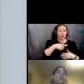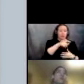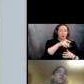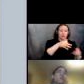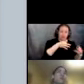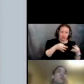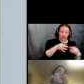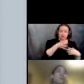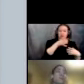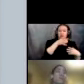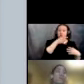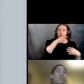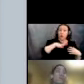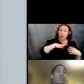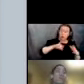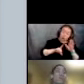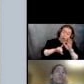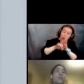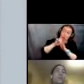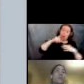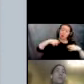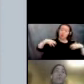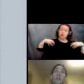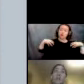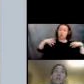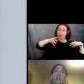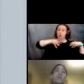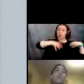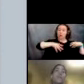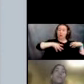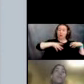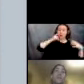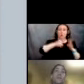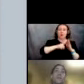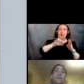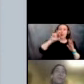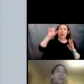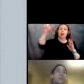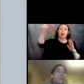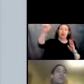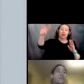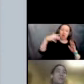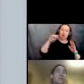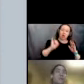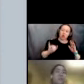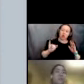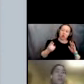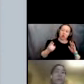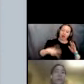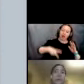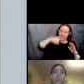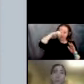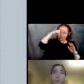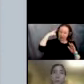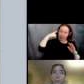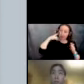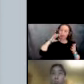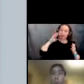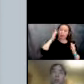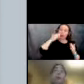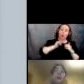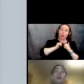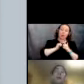a tall, broad woman who I realized much later was half Black, passing as Japanese to remain with her husband in